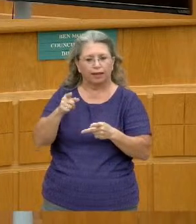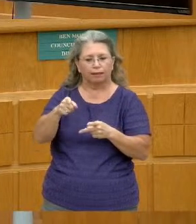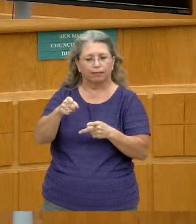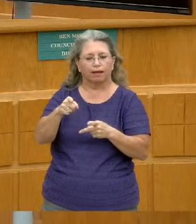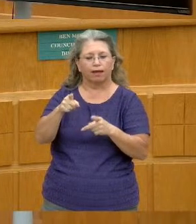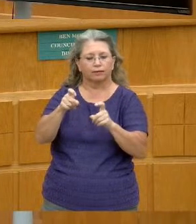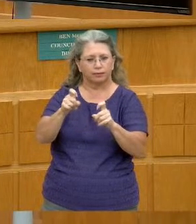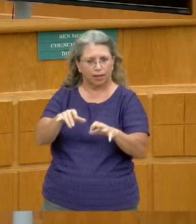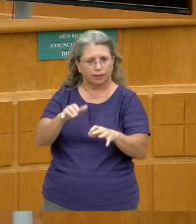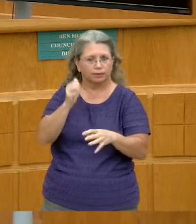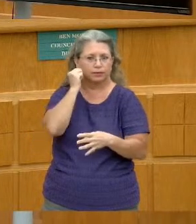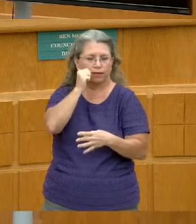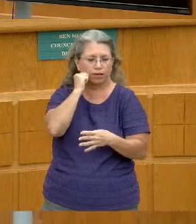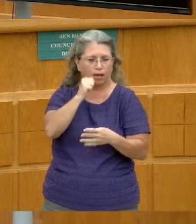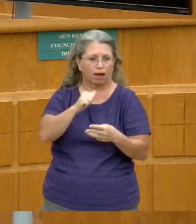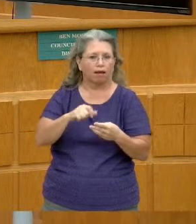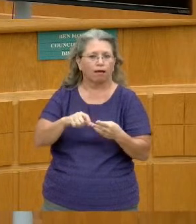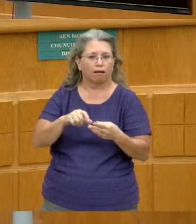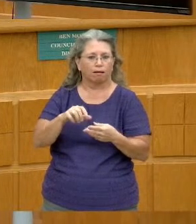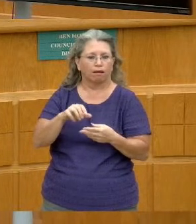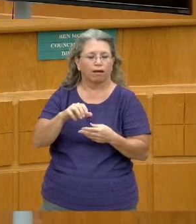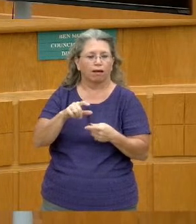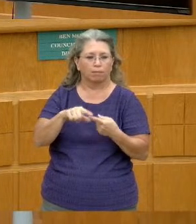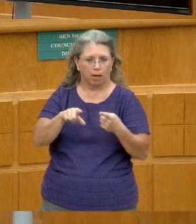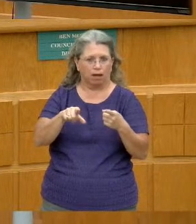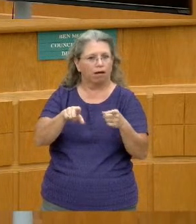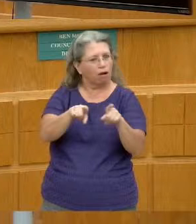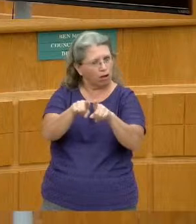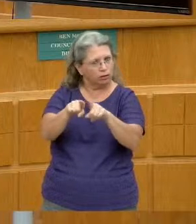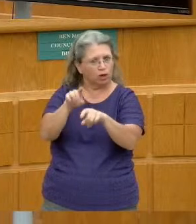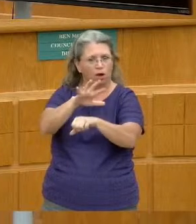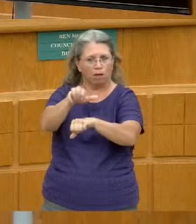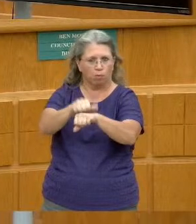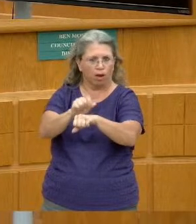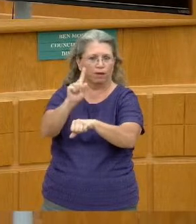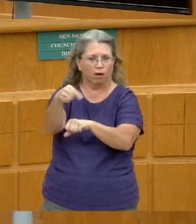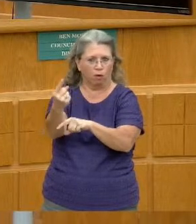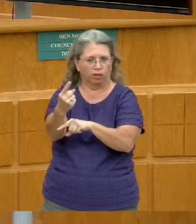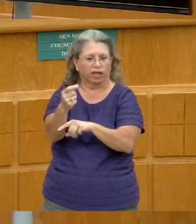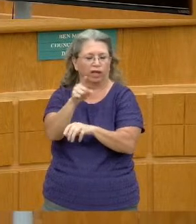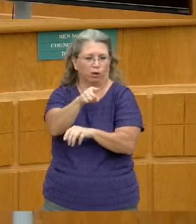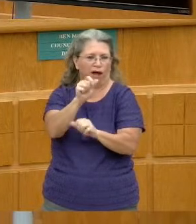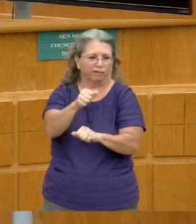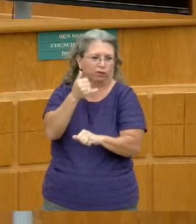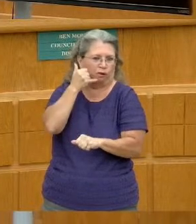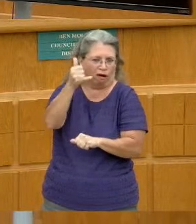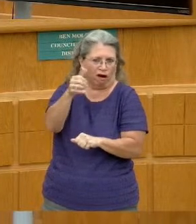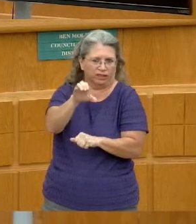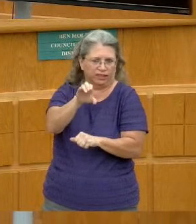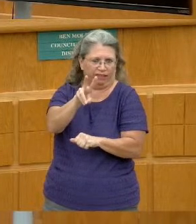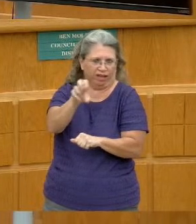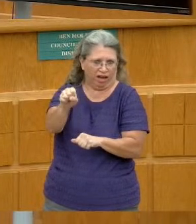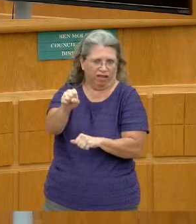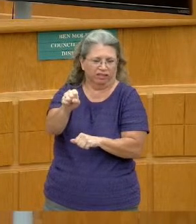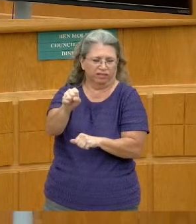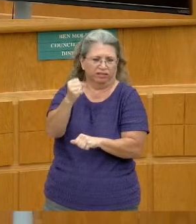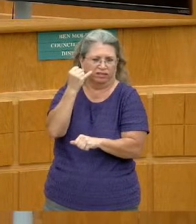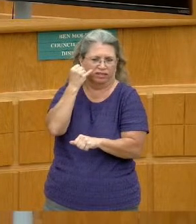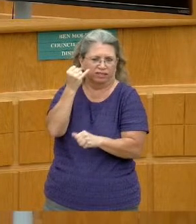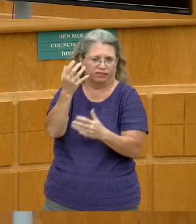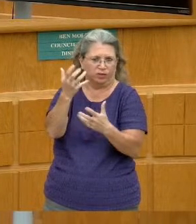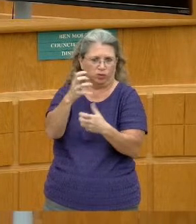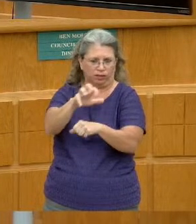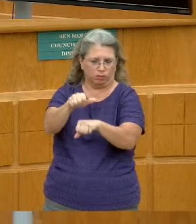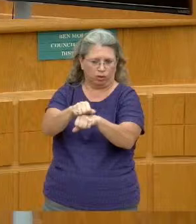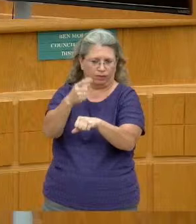daily, but similarly, it's by appointment only. So call your CVS if you want to use them. You want to get an